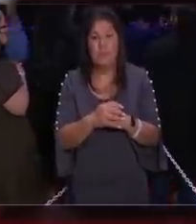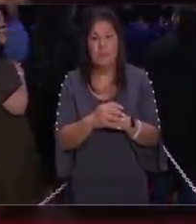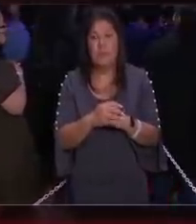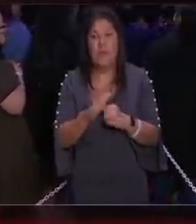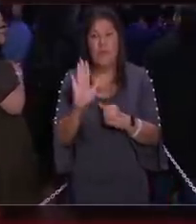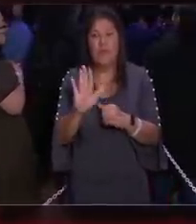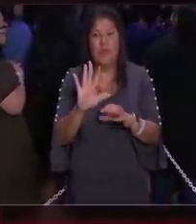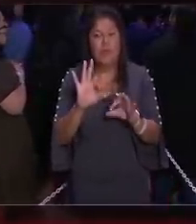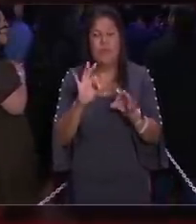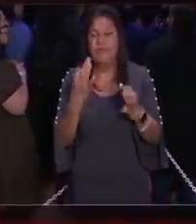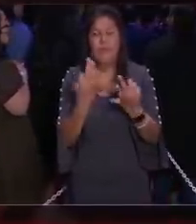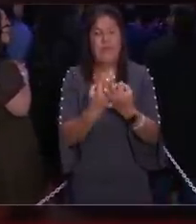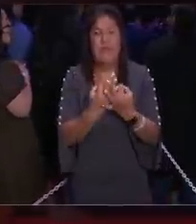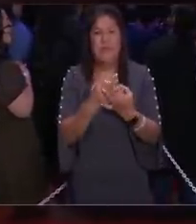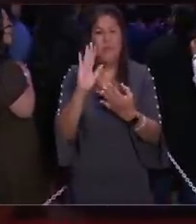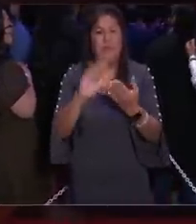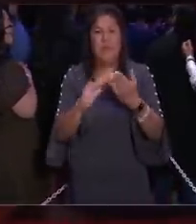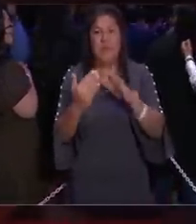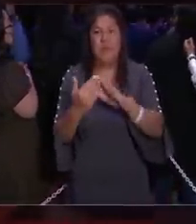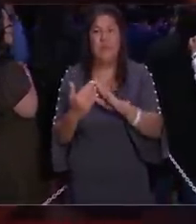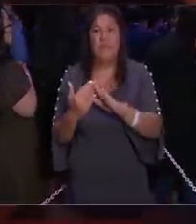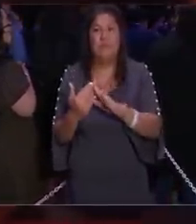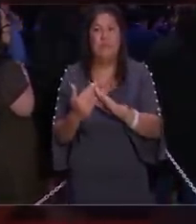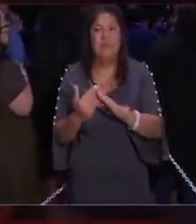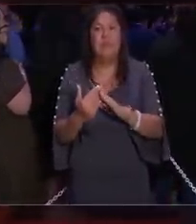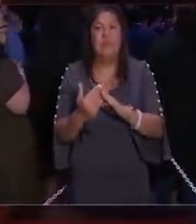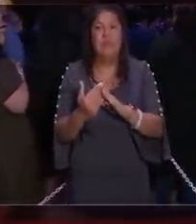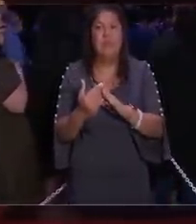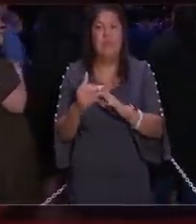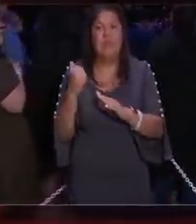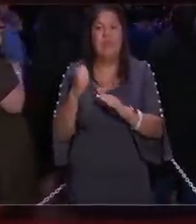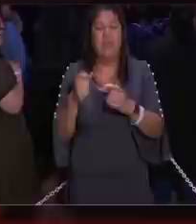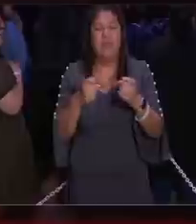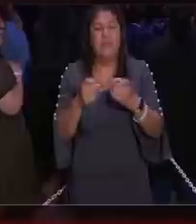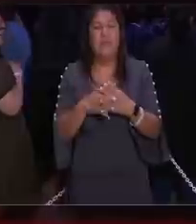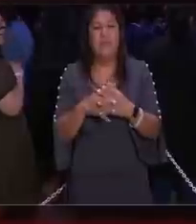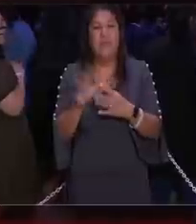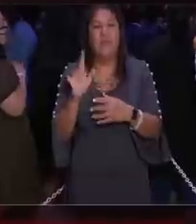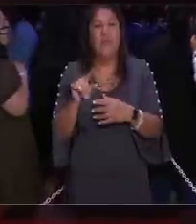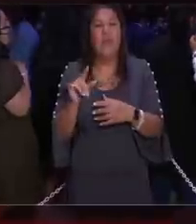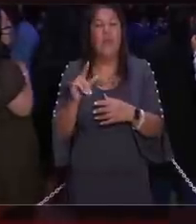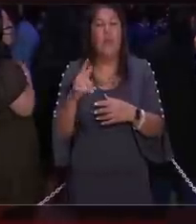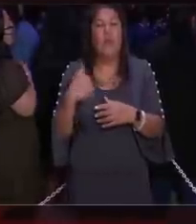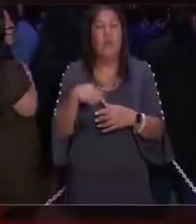to your family, to your city, so that we all can have